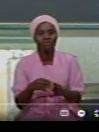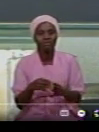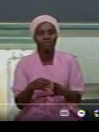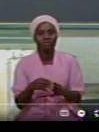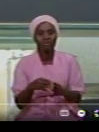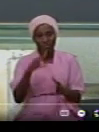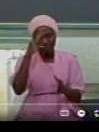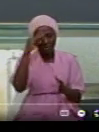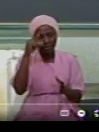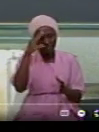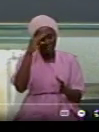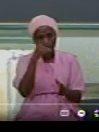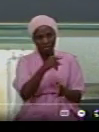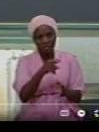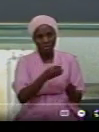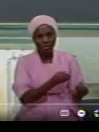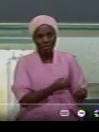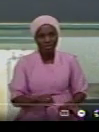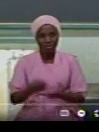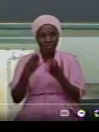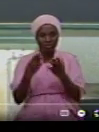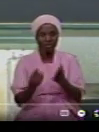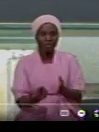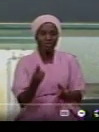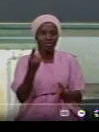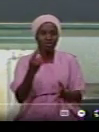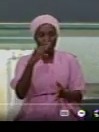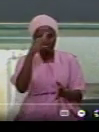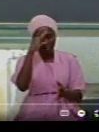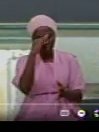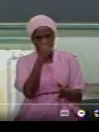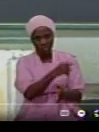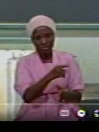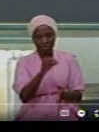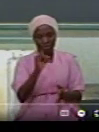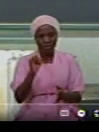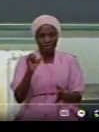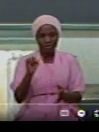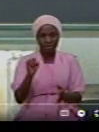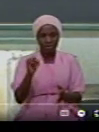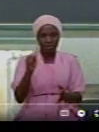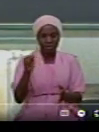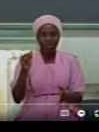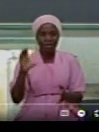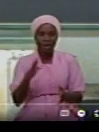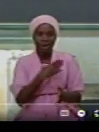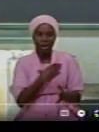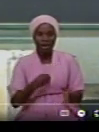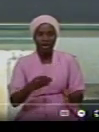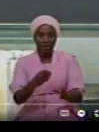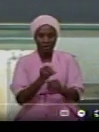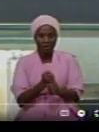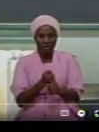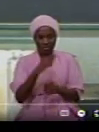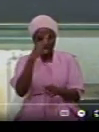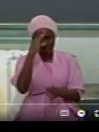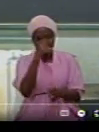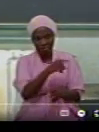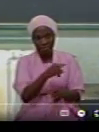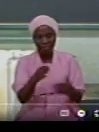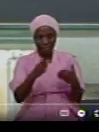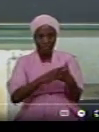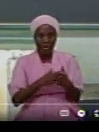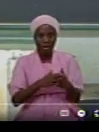offered up his Isaac, and he received him back. It's by faith we offer to the